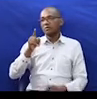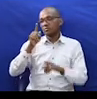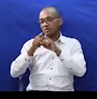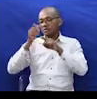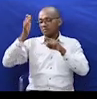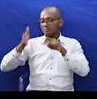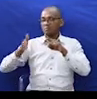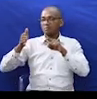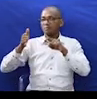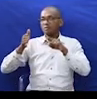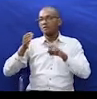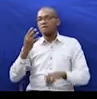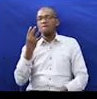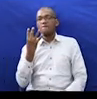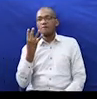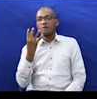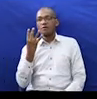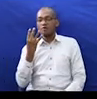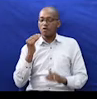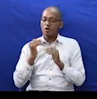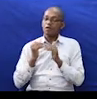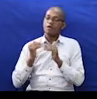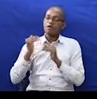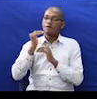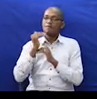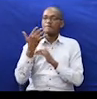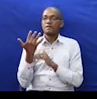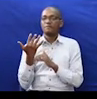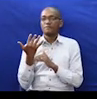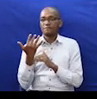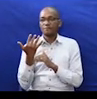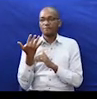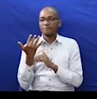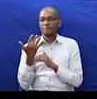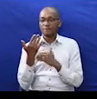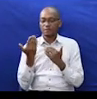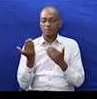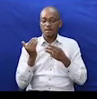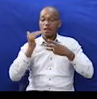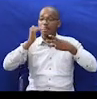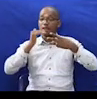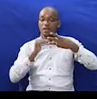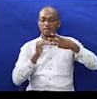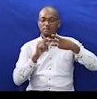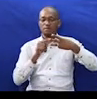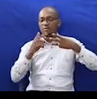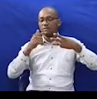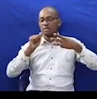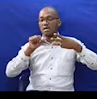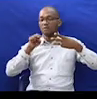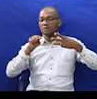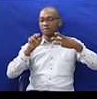is this edge, which is 4 over 5. And lastly, tangent of the angle